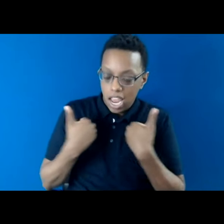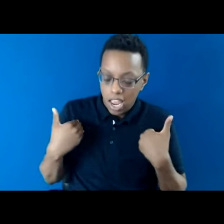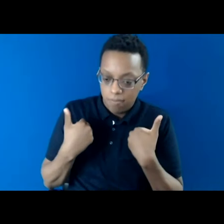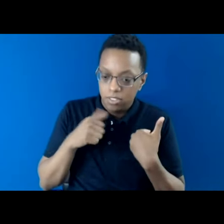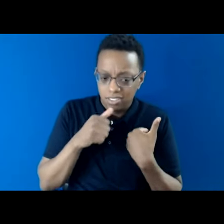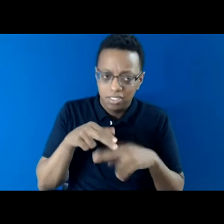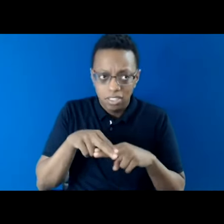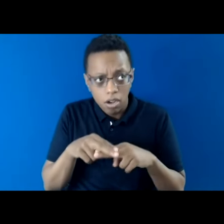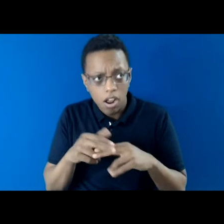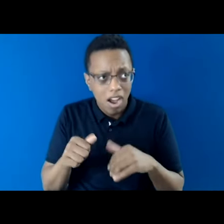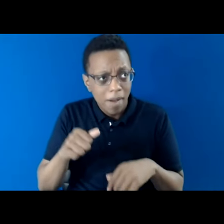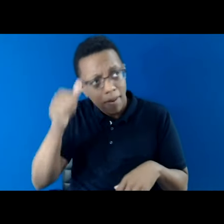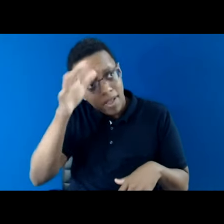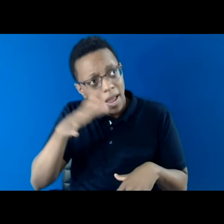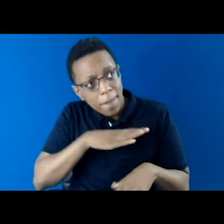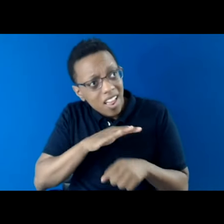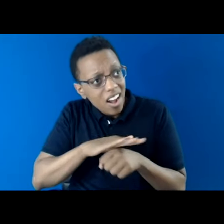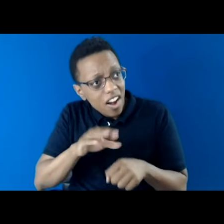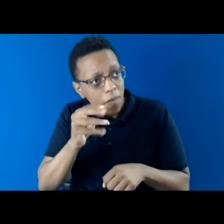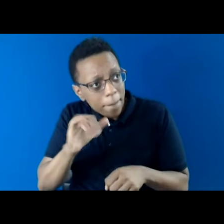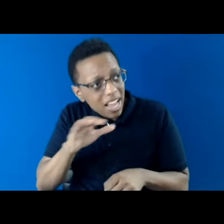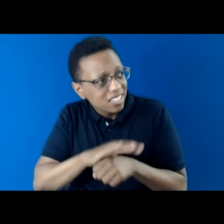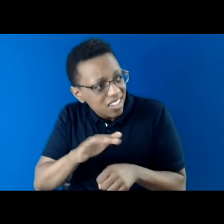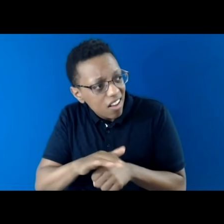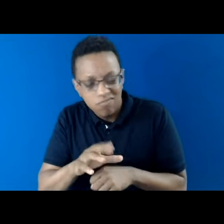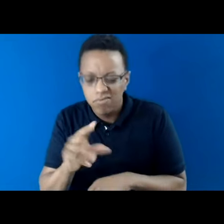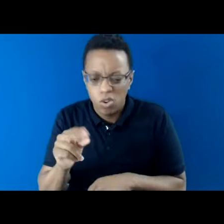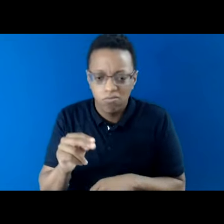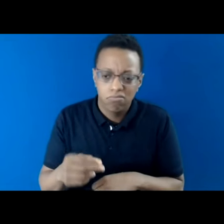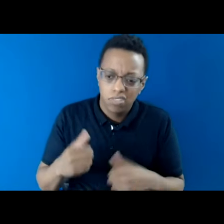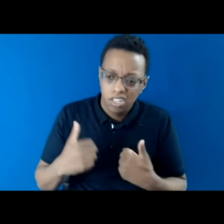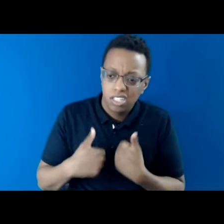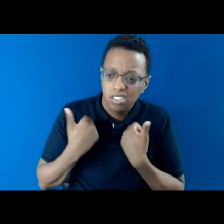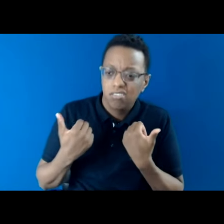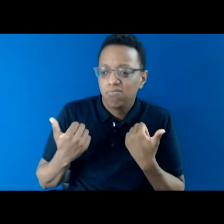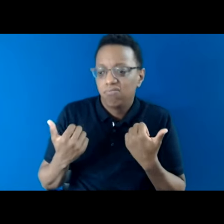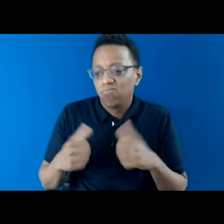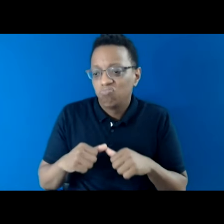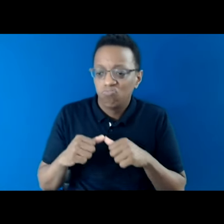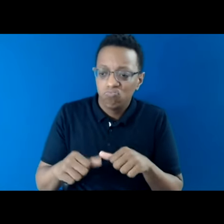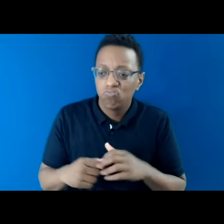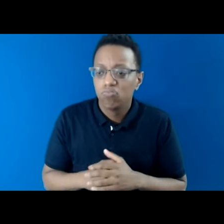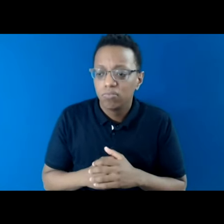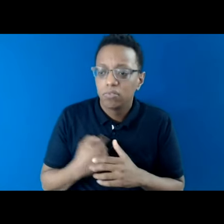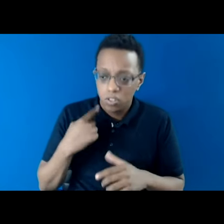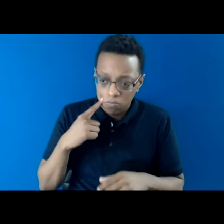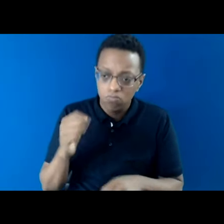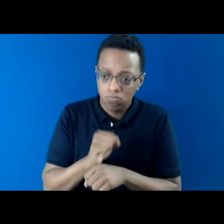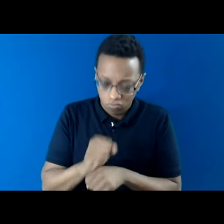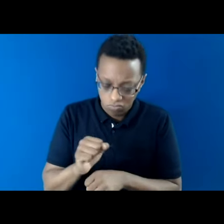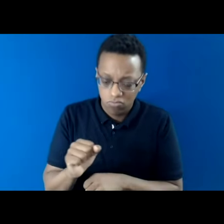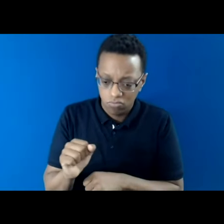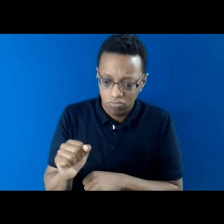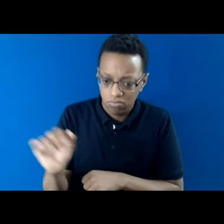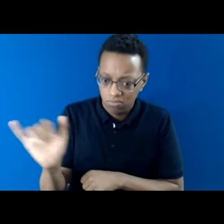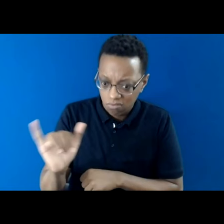if they're being manly or masculine enough. That's just not the reality. They're living their lives. And so, you know, we definitely should be too.